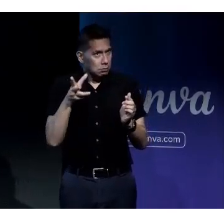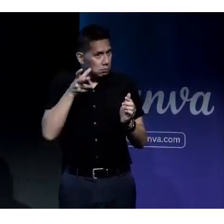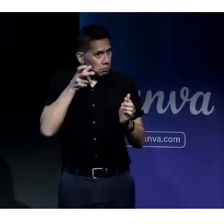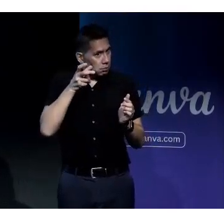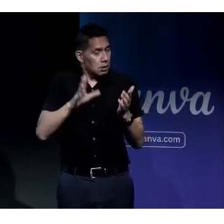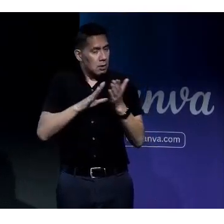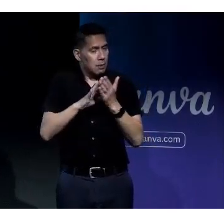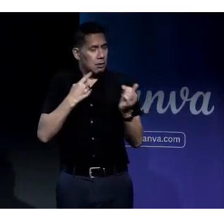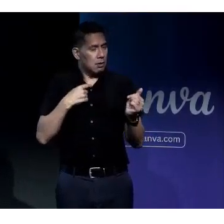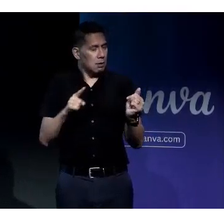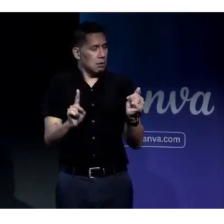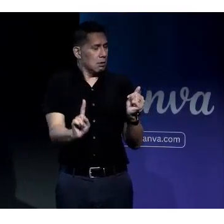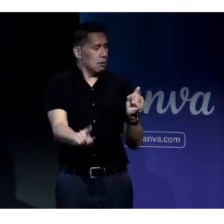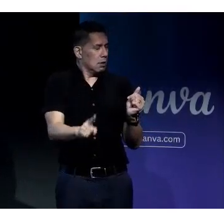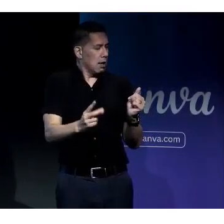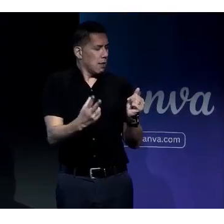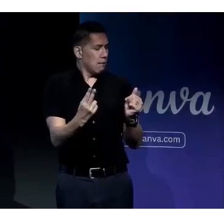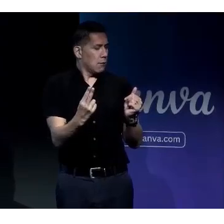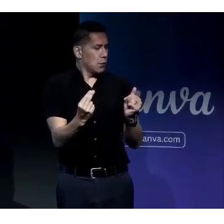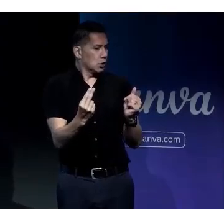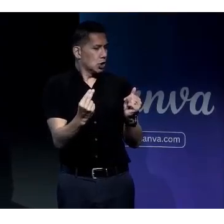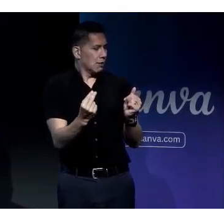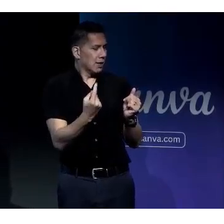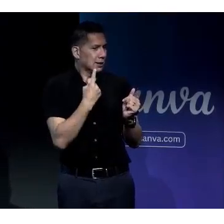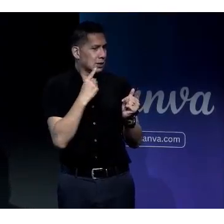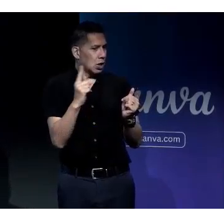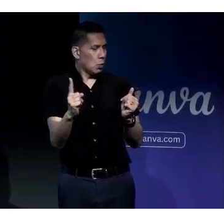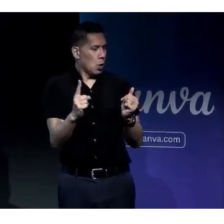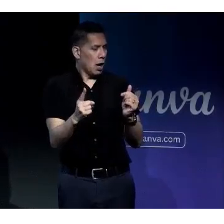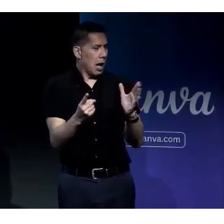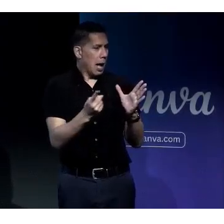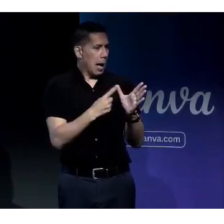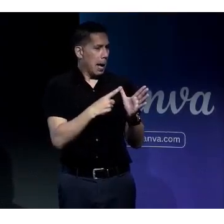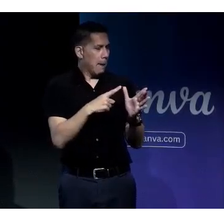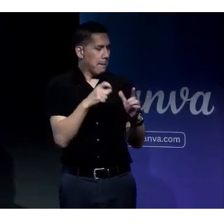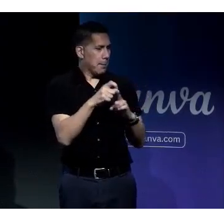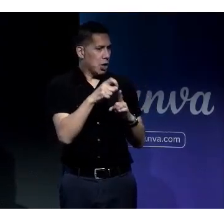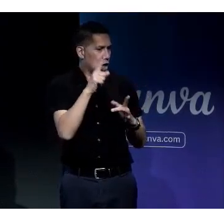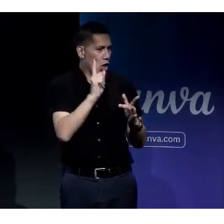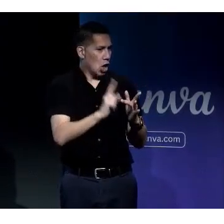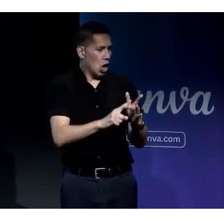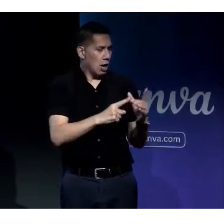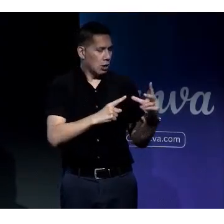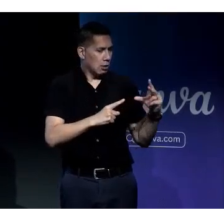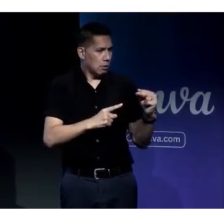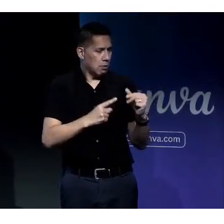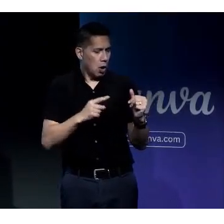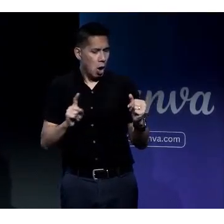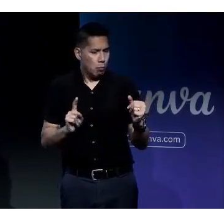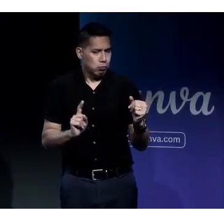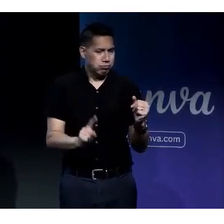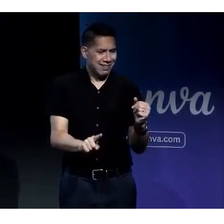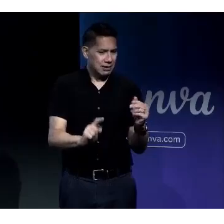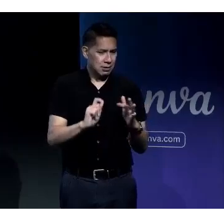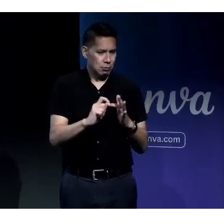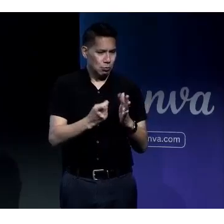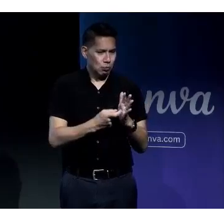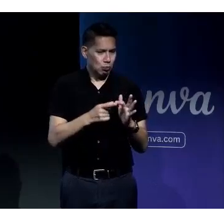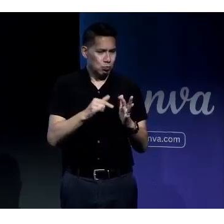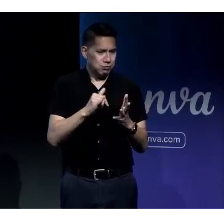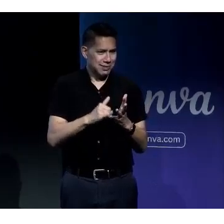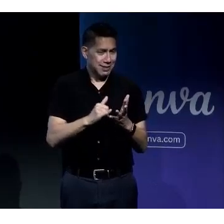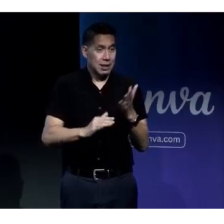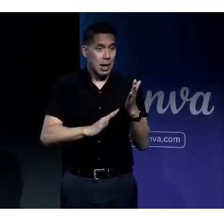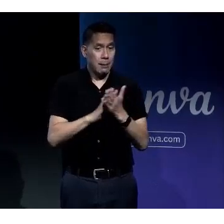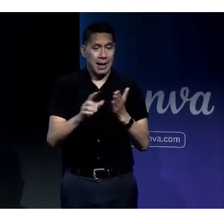the button, and VoiceOver calls the accessibility API method accessibility perform press on that node. That then generates a